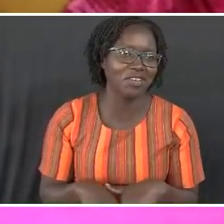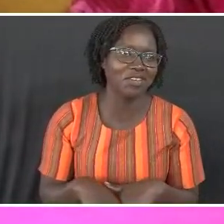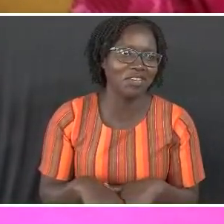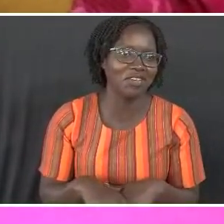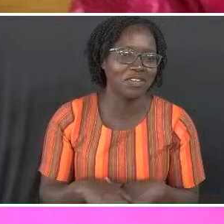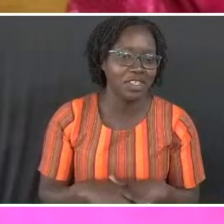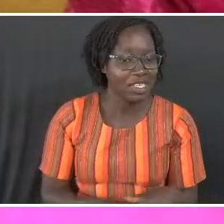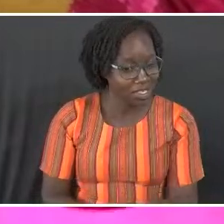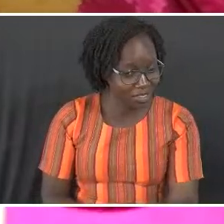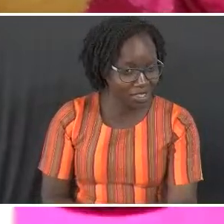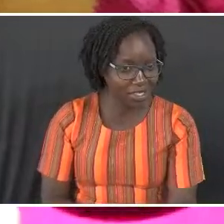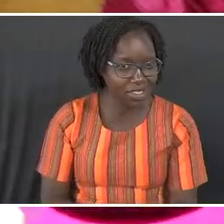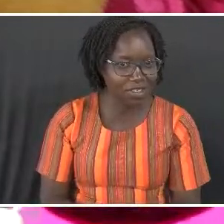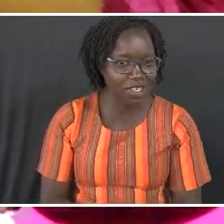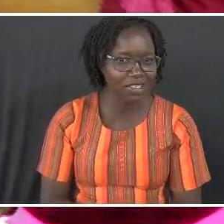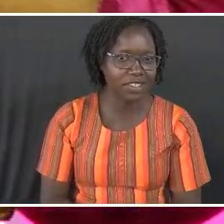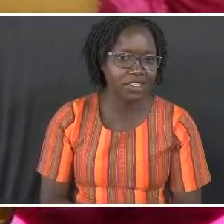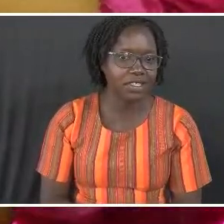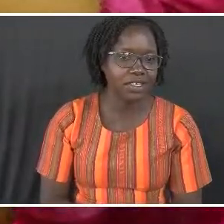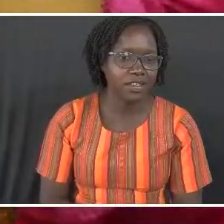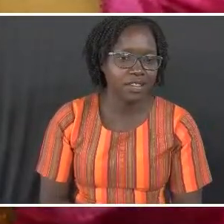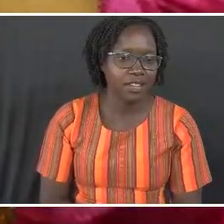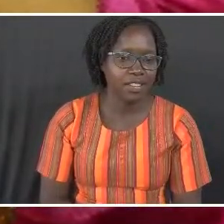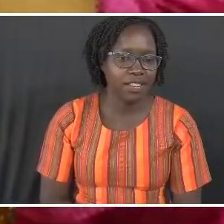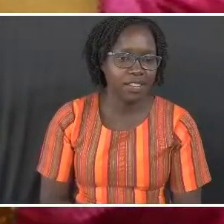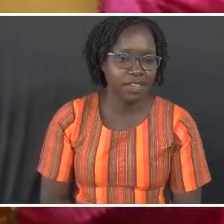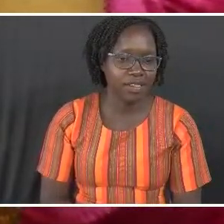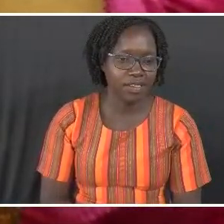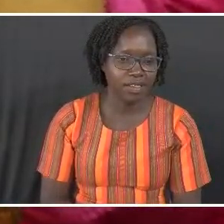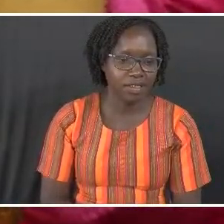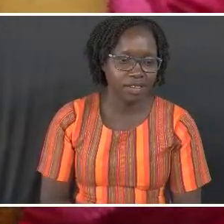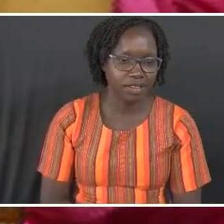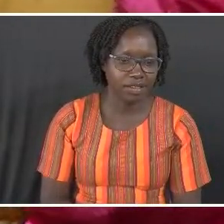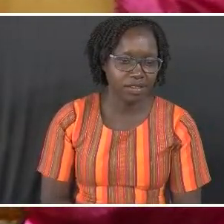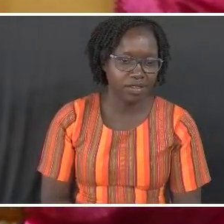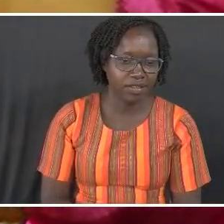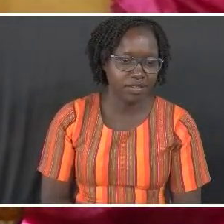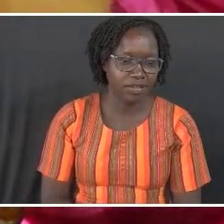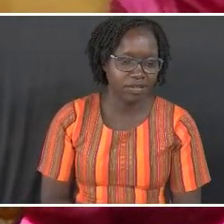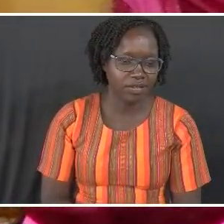you can either brush like this, or you can